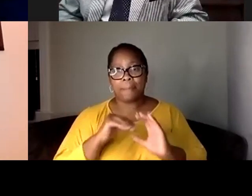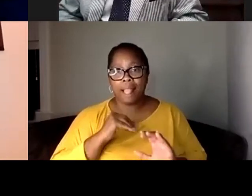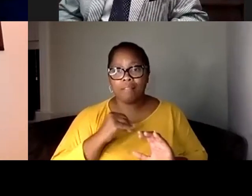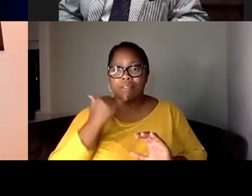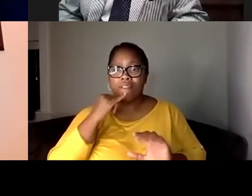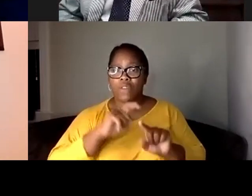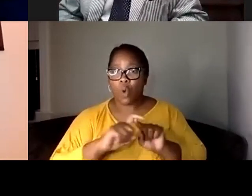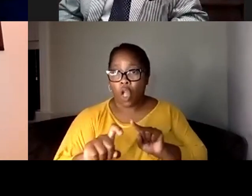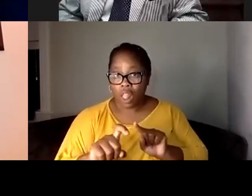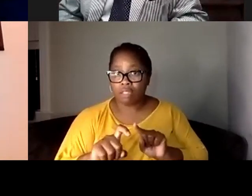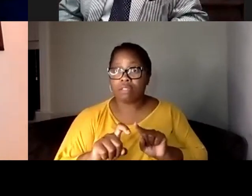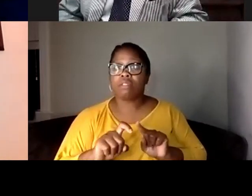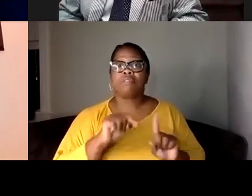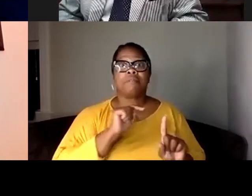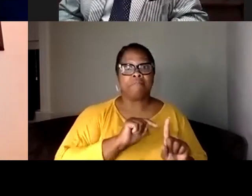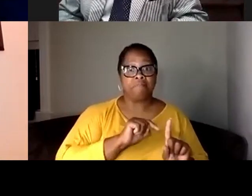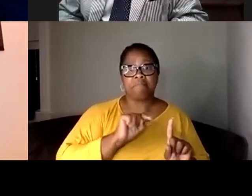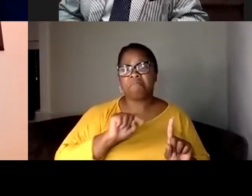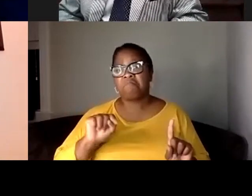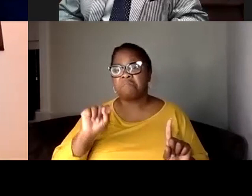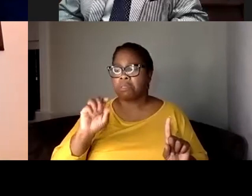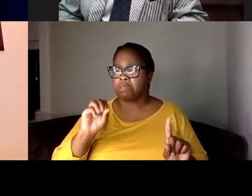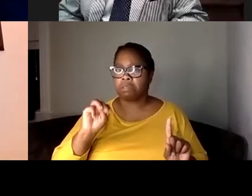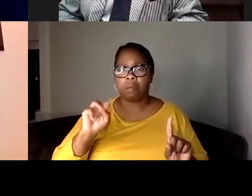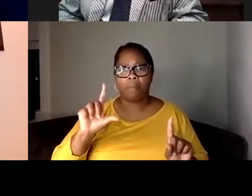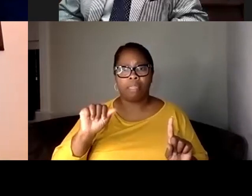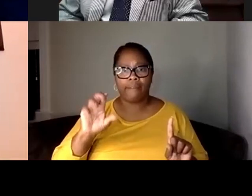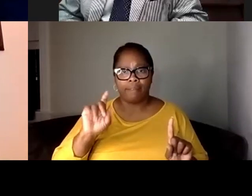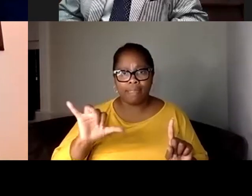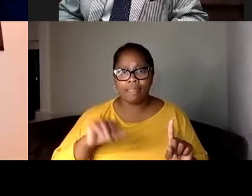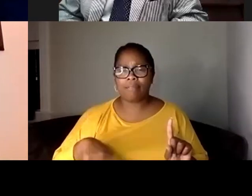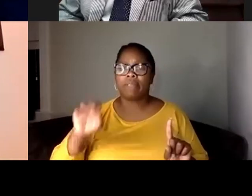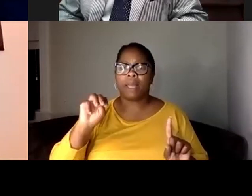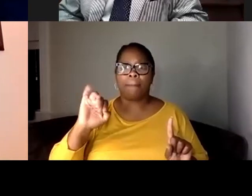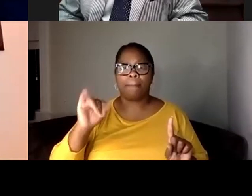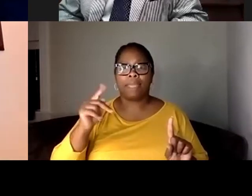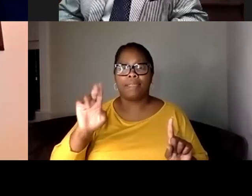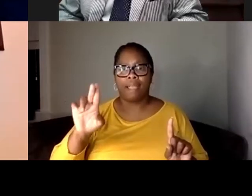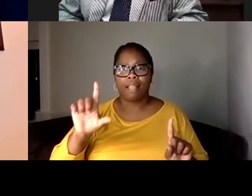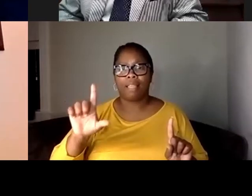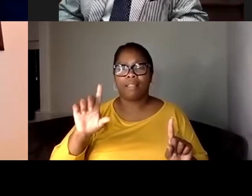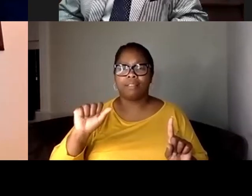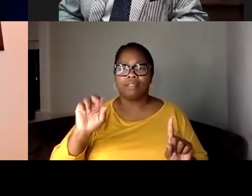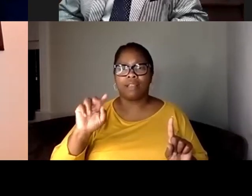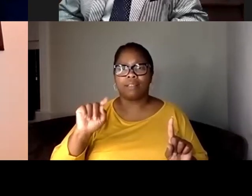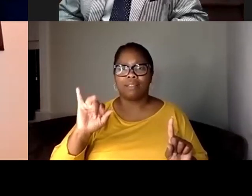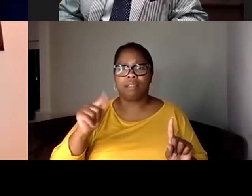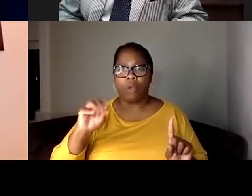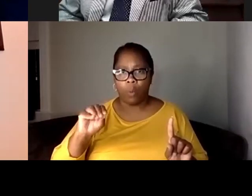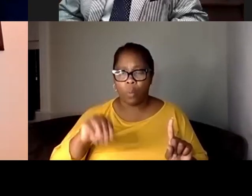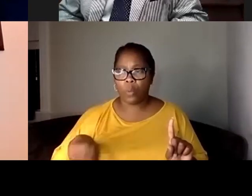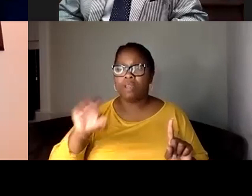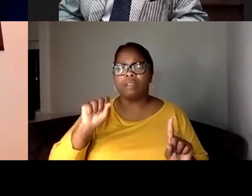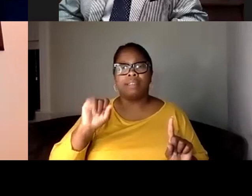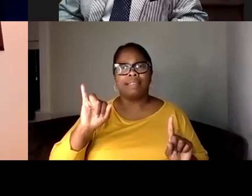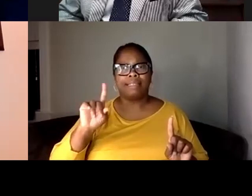folks on the committee, like Tom Lackey and Miguel Santiago, Sydney Kamlagar, it